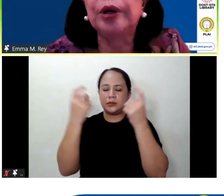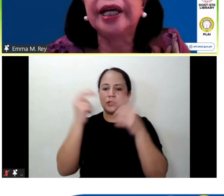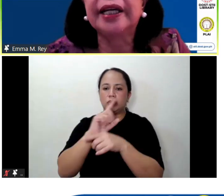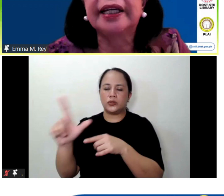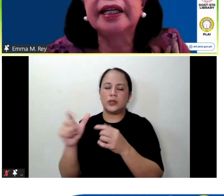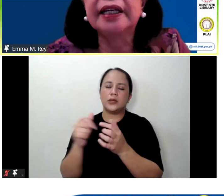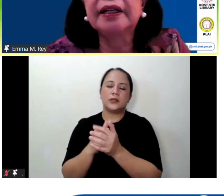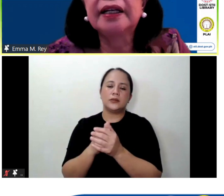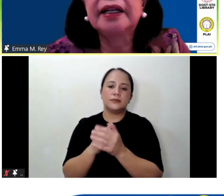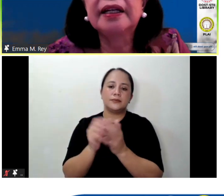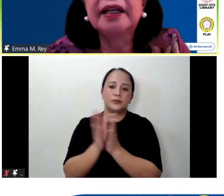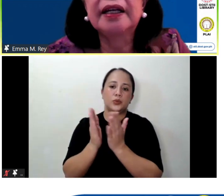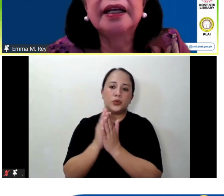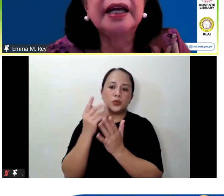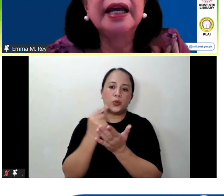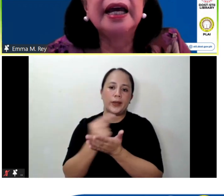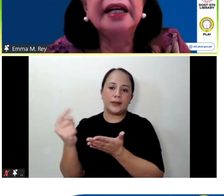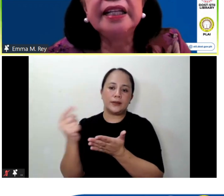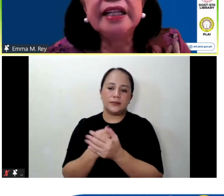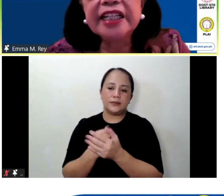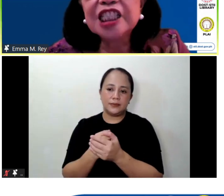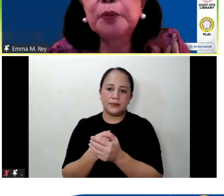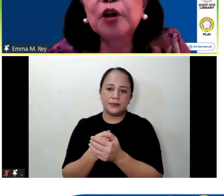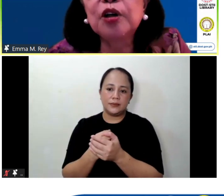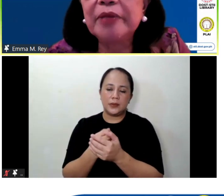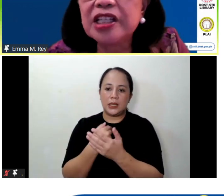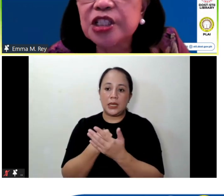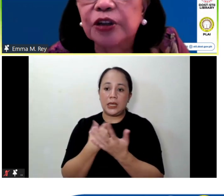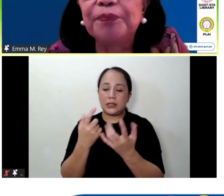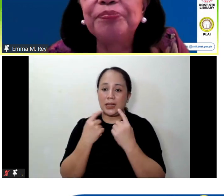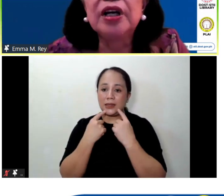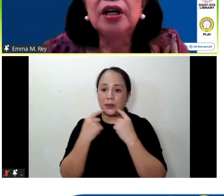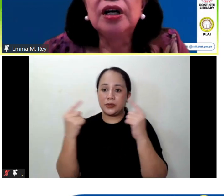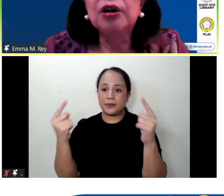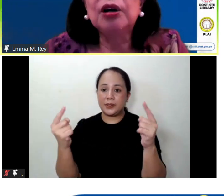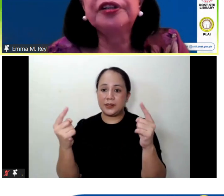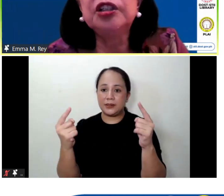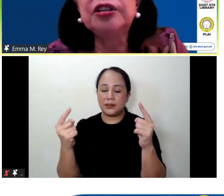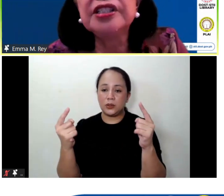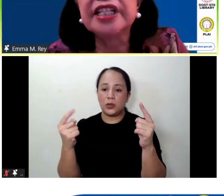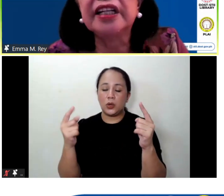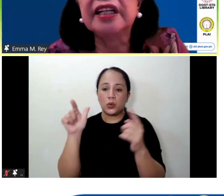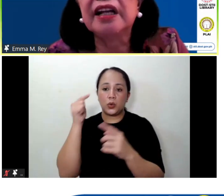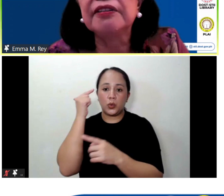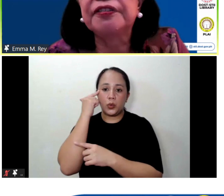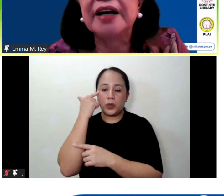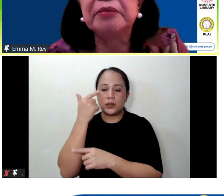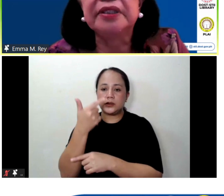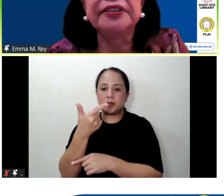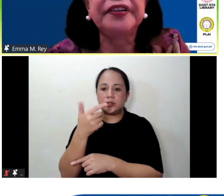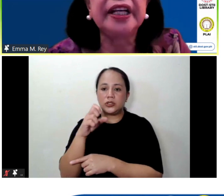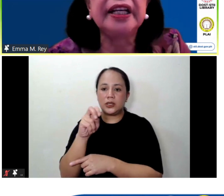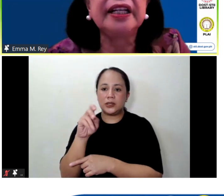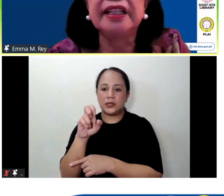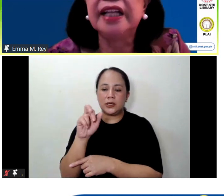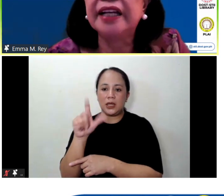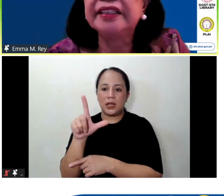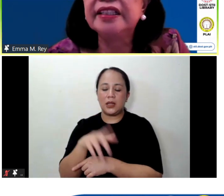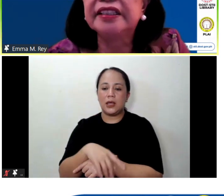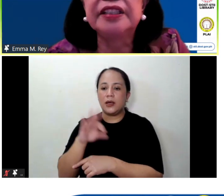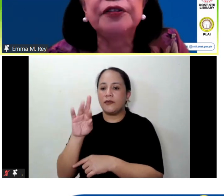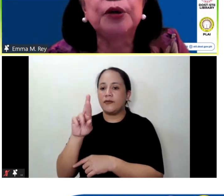Book Week. And in his proclamation, Governor General Frank Murphy